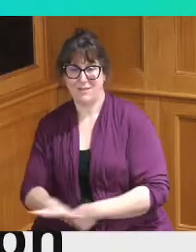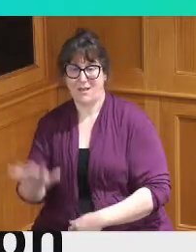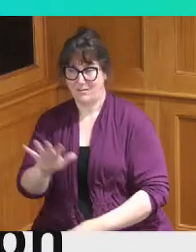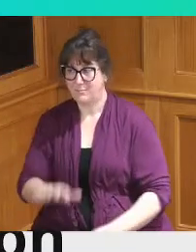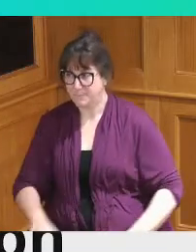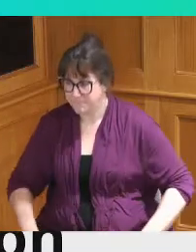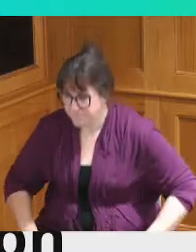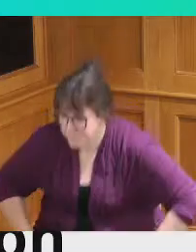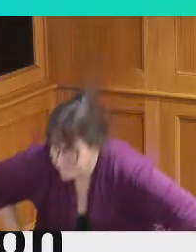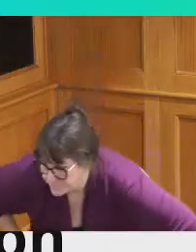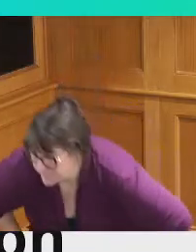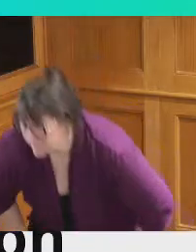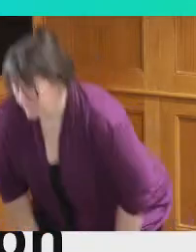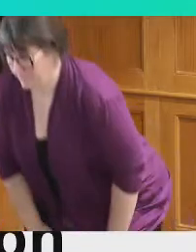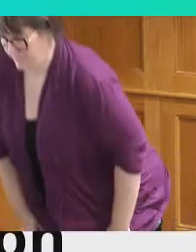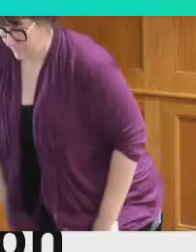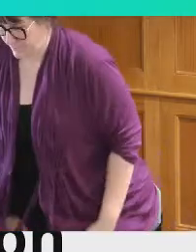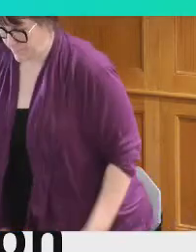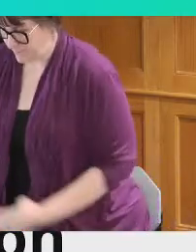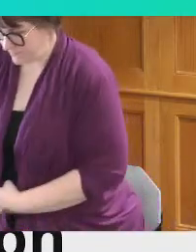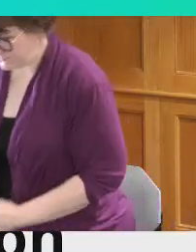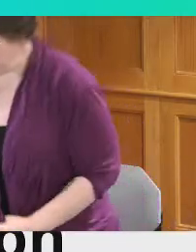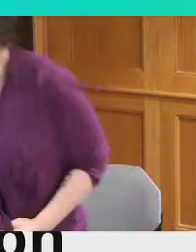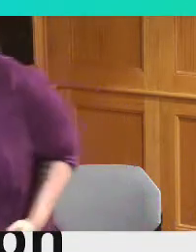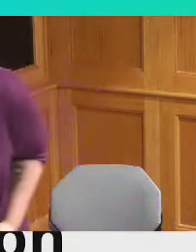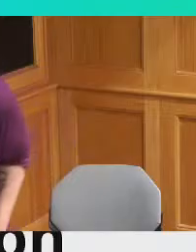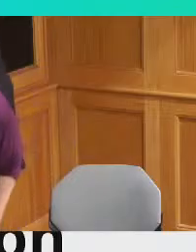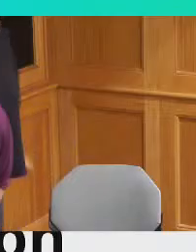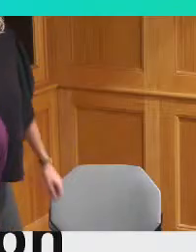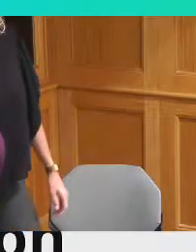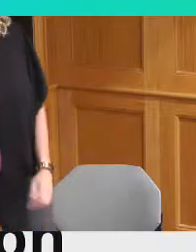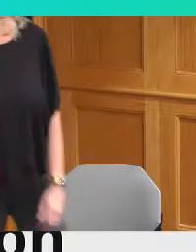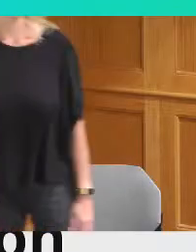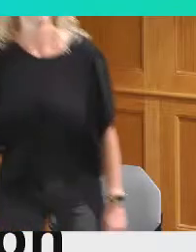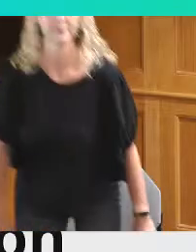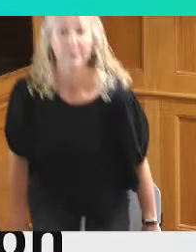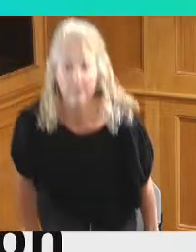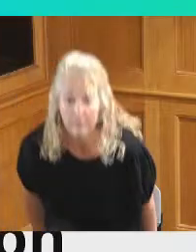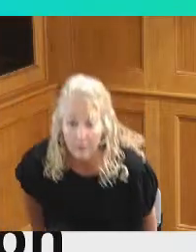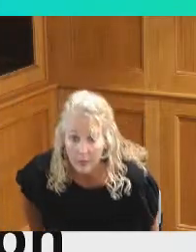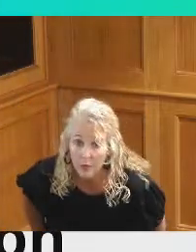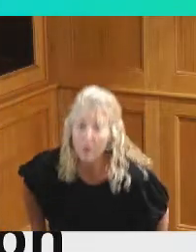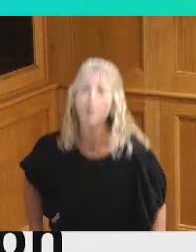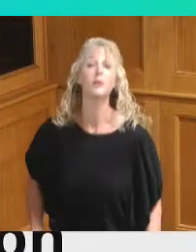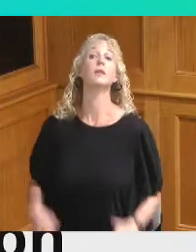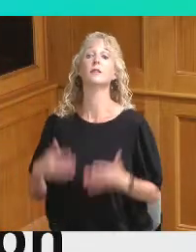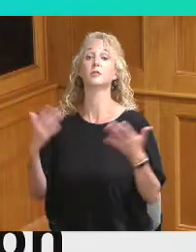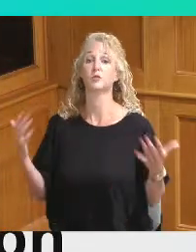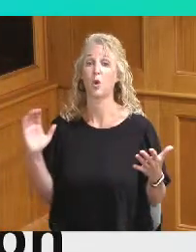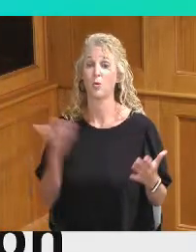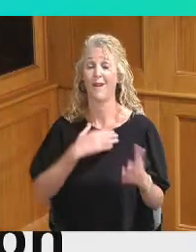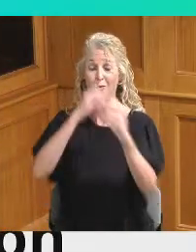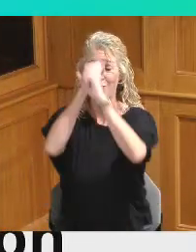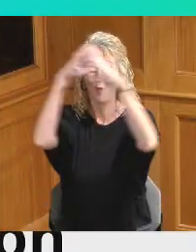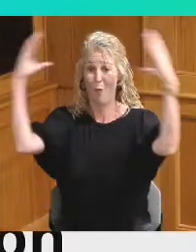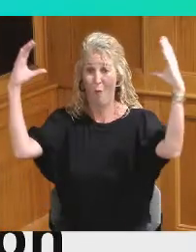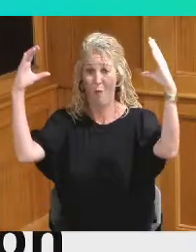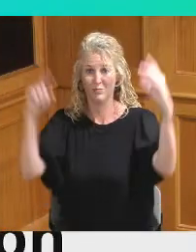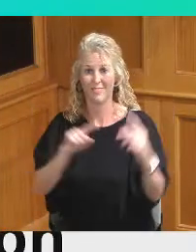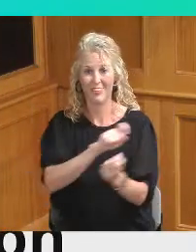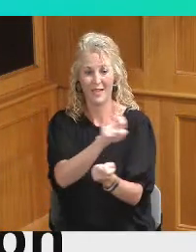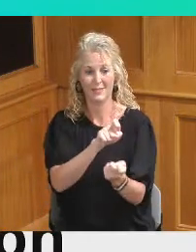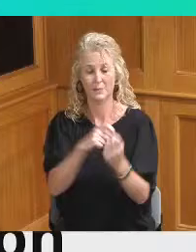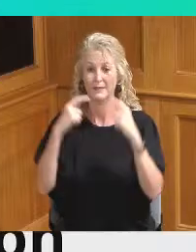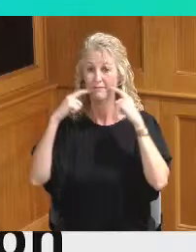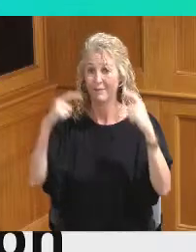So the vision would be a catalytic redevelopment of this highly visible landmark in the business district. We